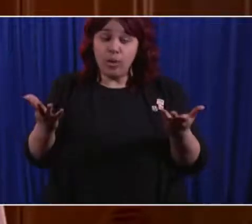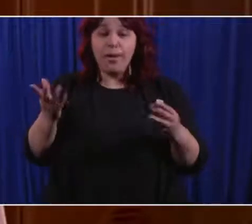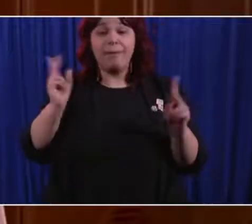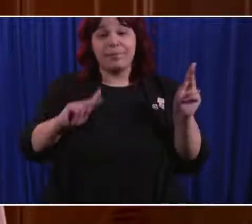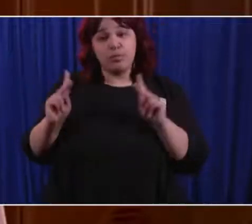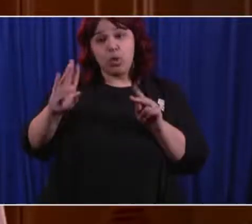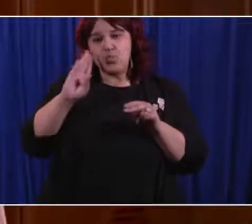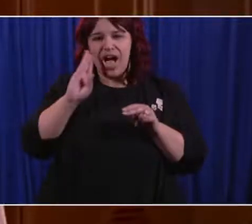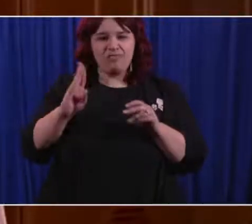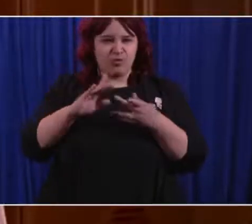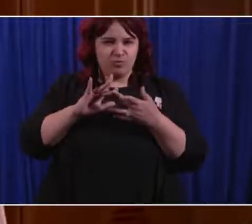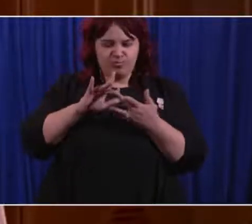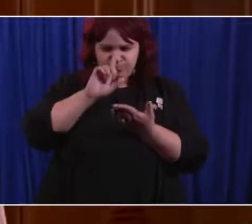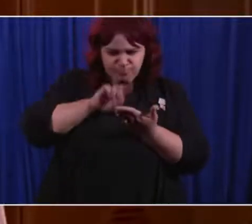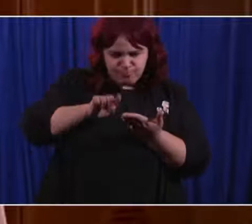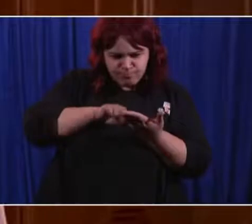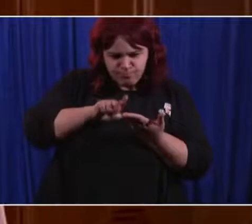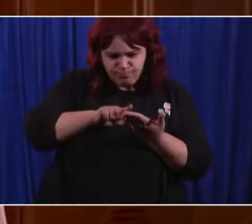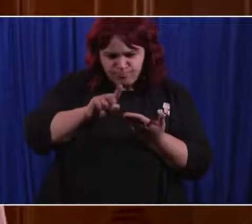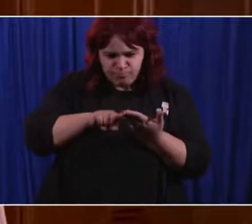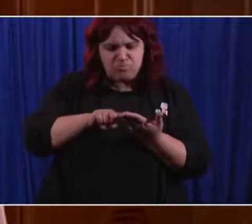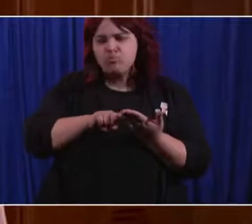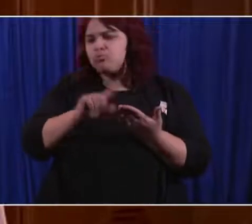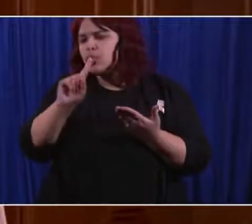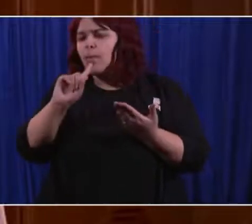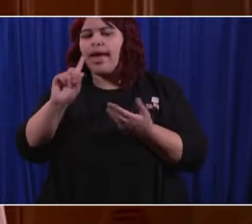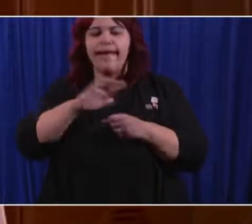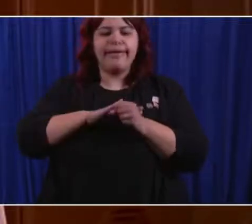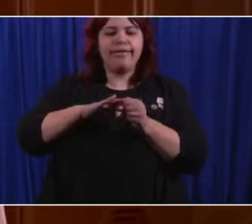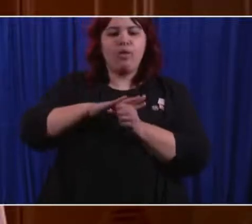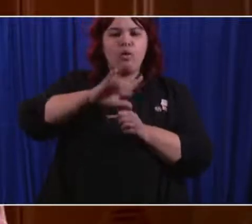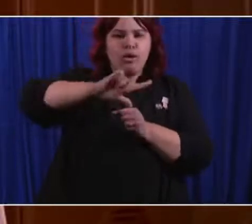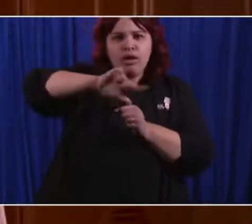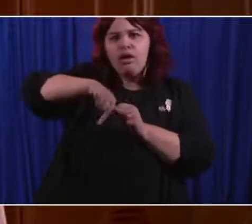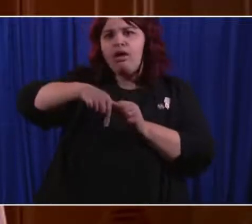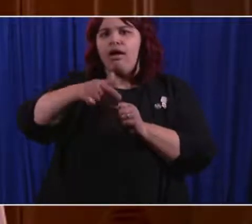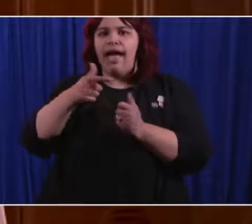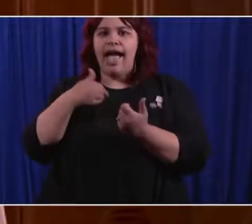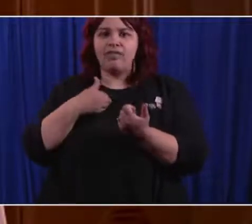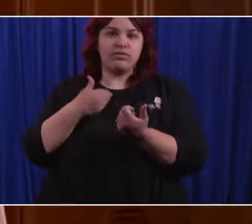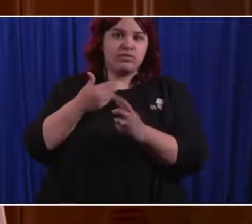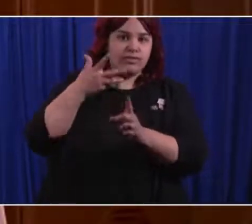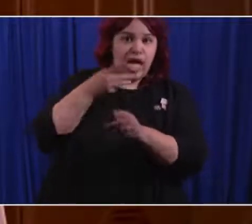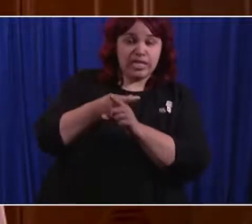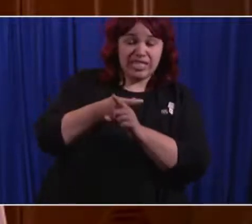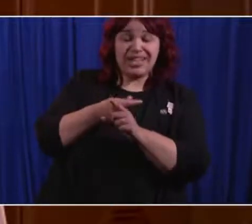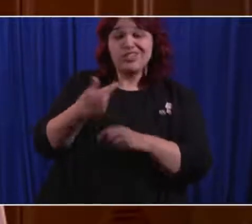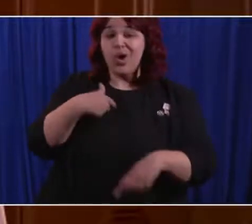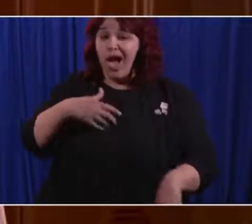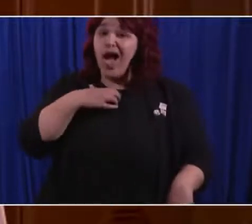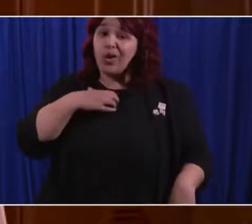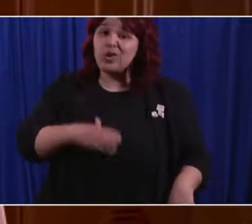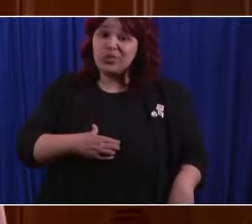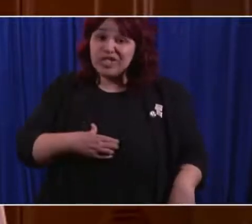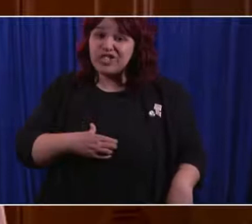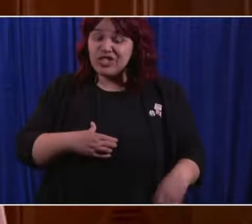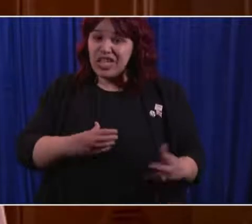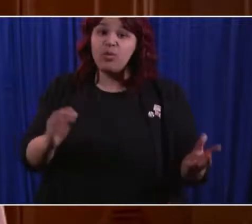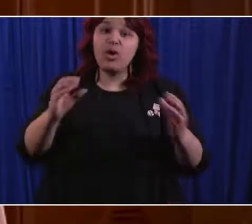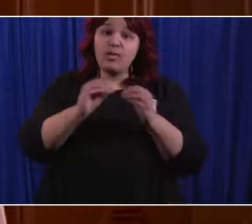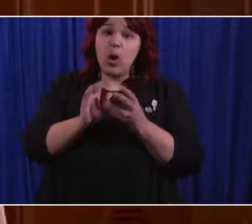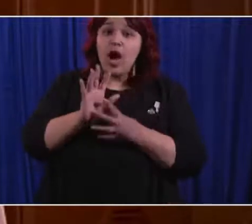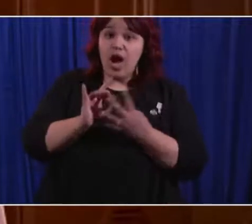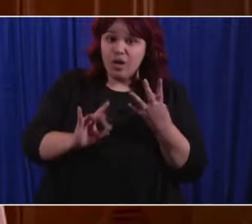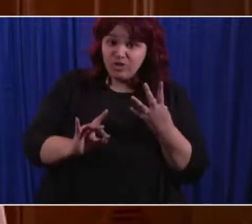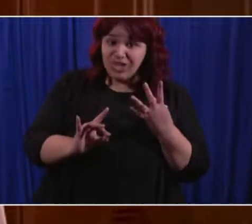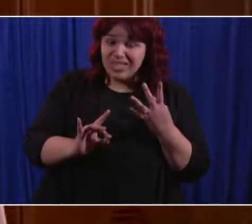a location and they go to that. So I wish it was closer to home, but I don't blame them for going to where